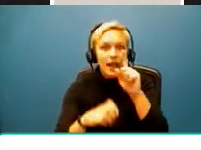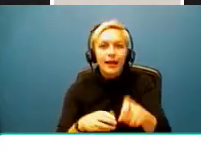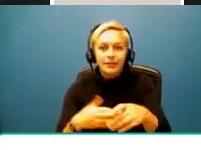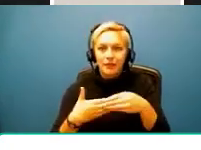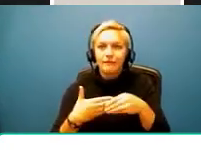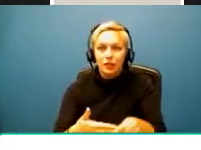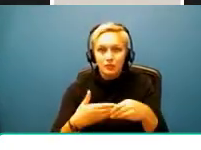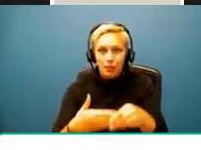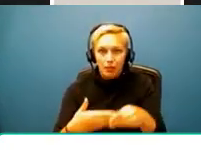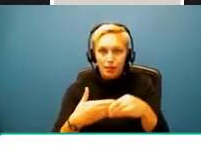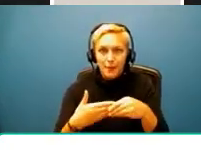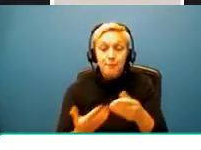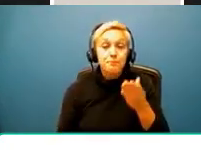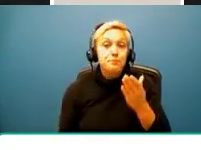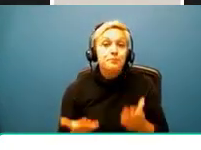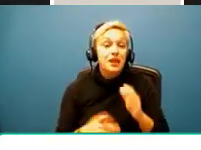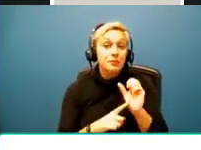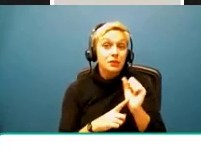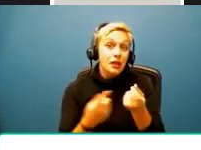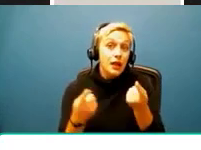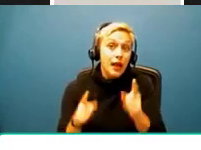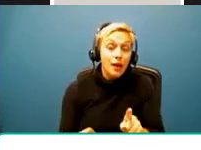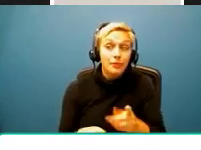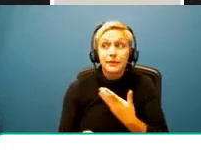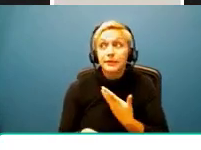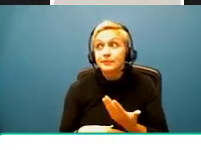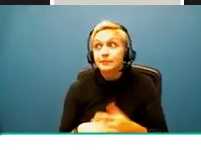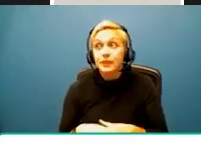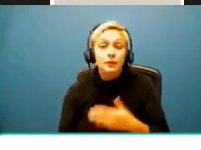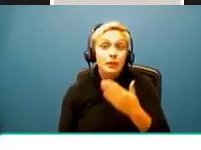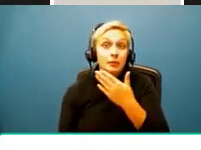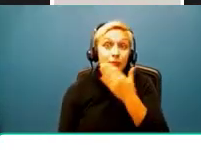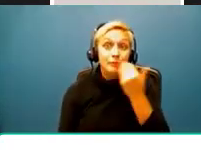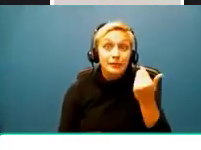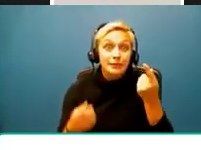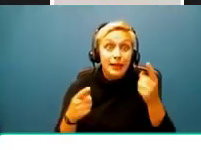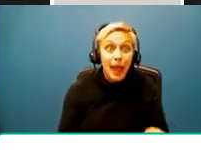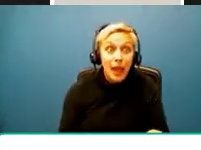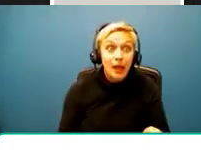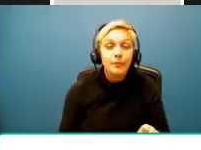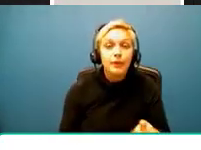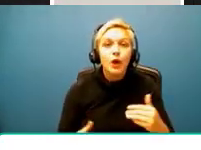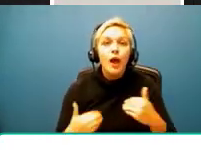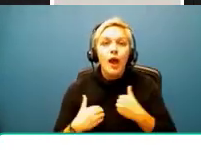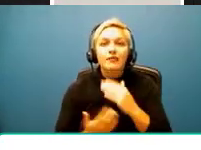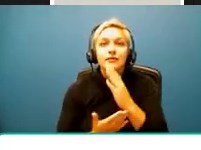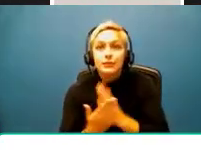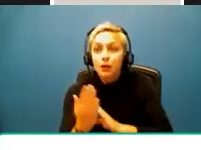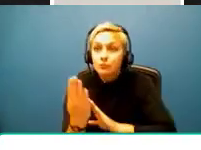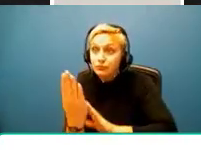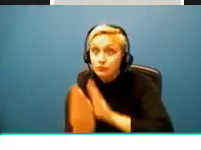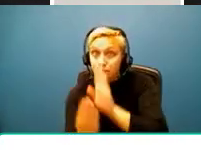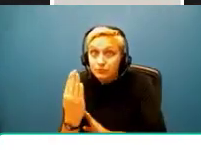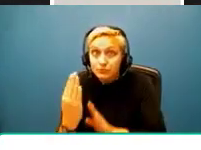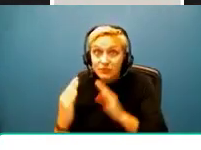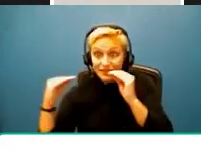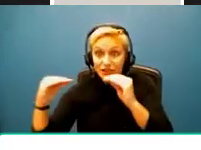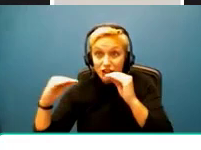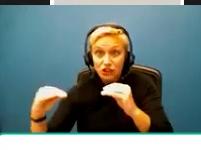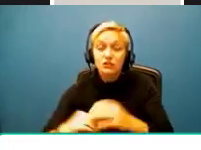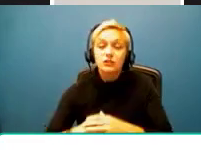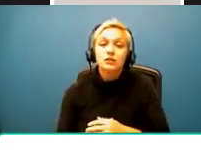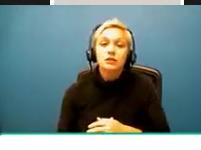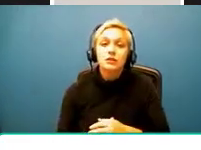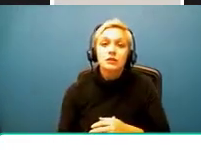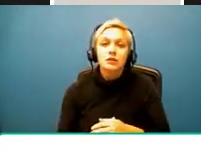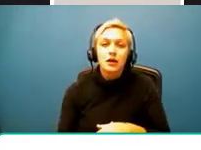where best case scenarios, we're going to be doing some in-person instruction, and it may be, I heard in one of in